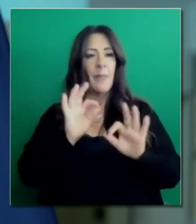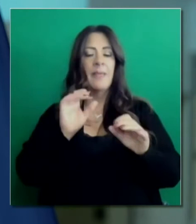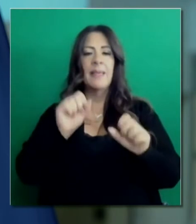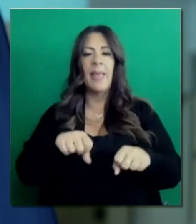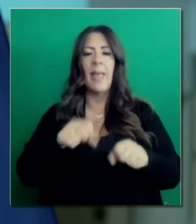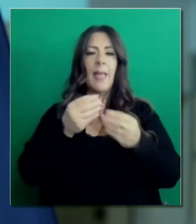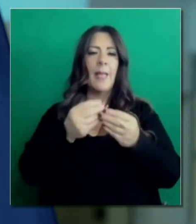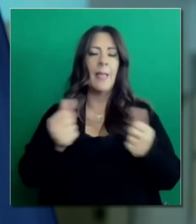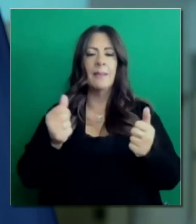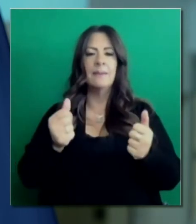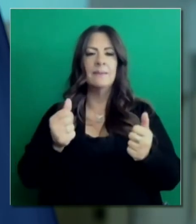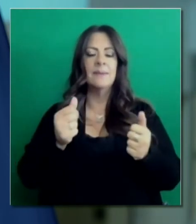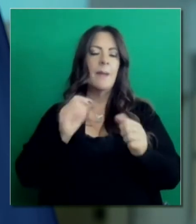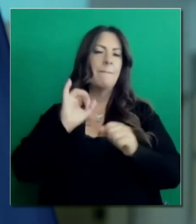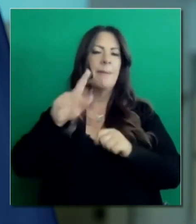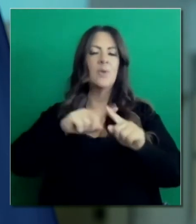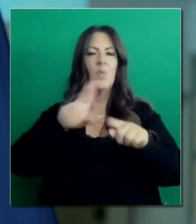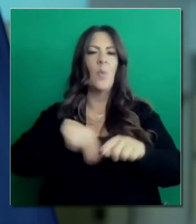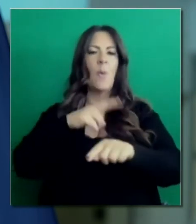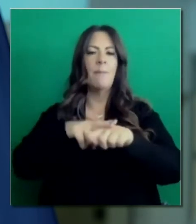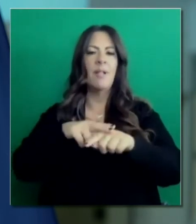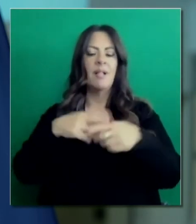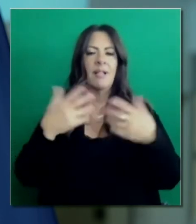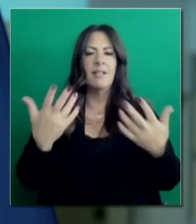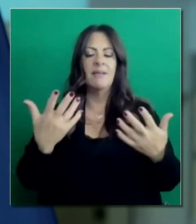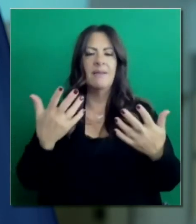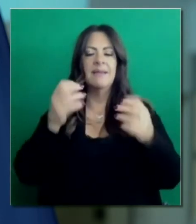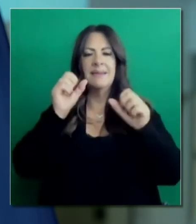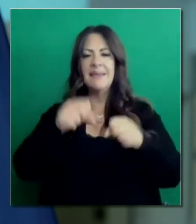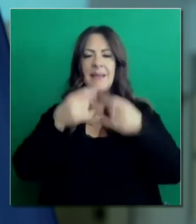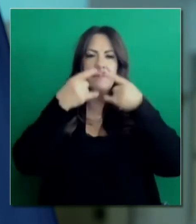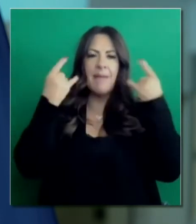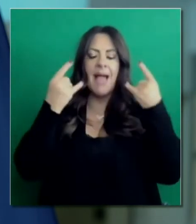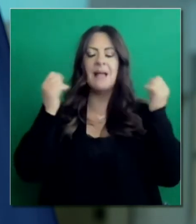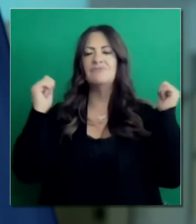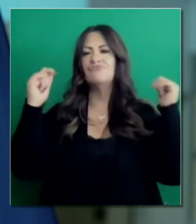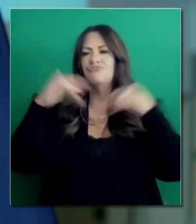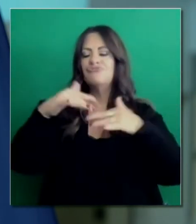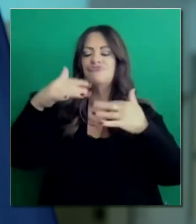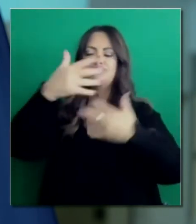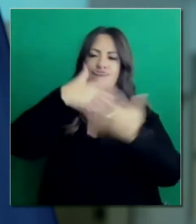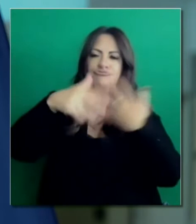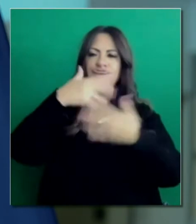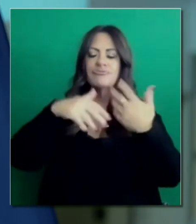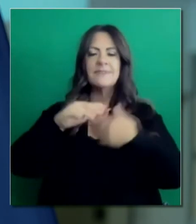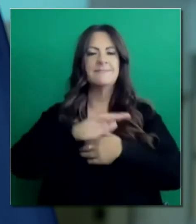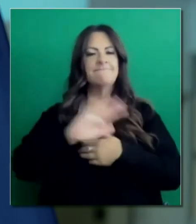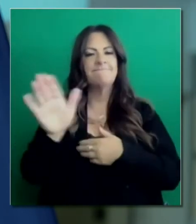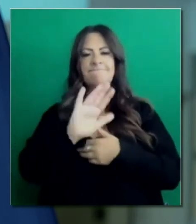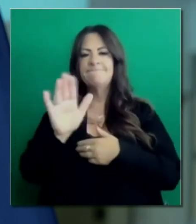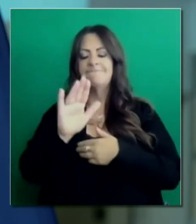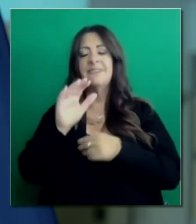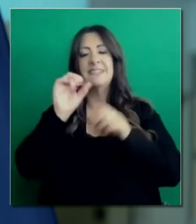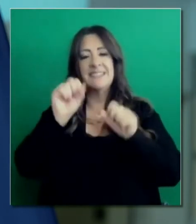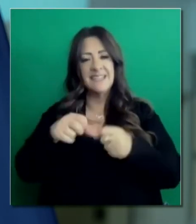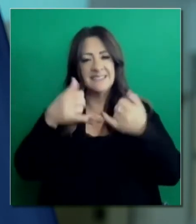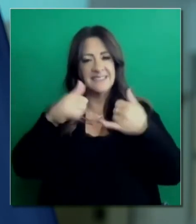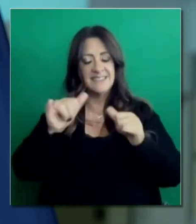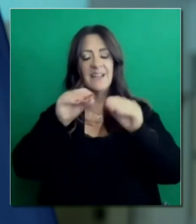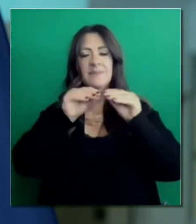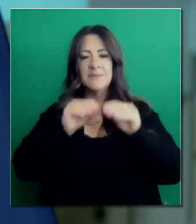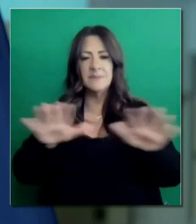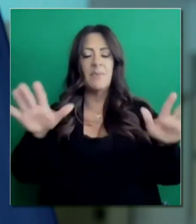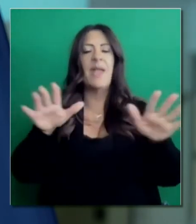back to mass gatherings without any consideration of transmission or effective